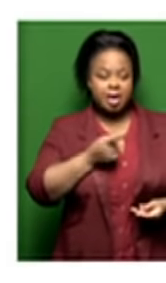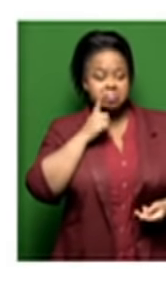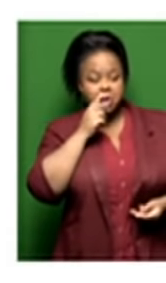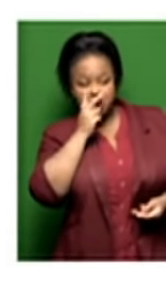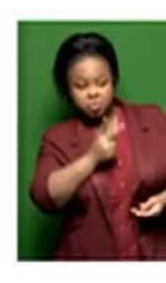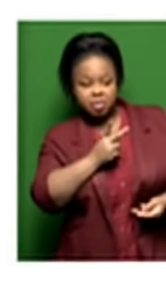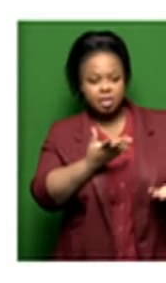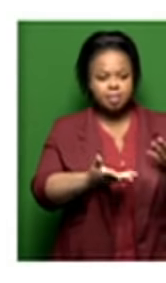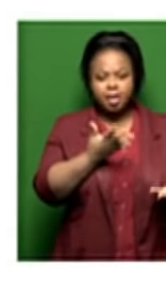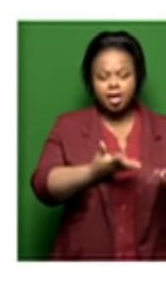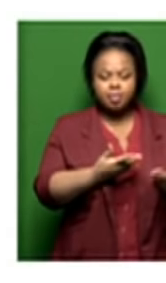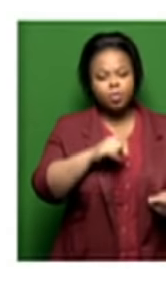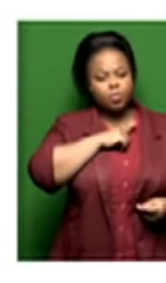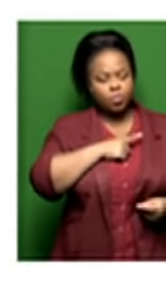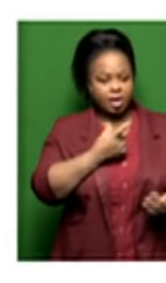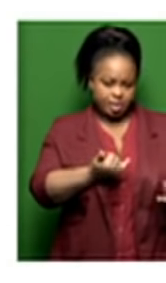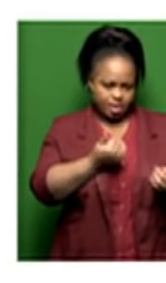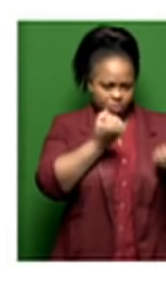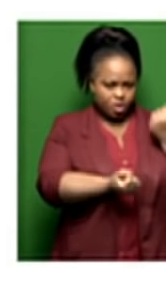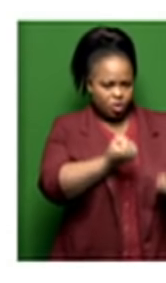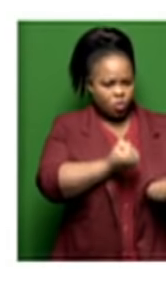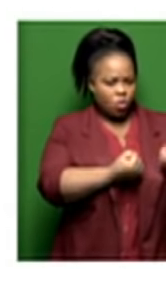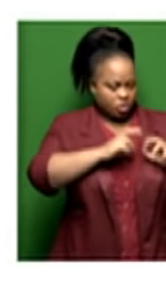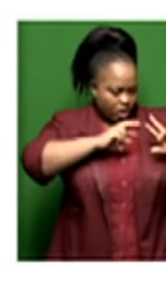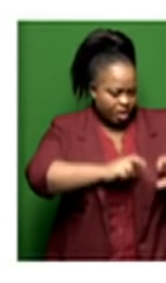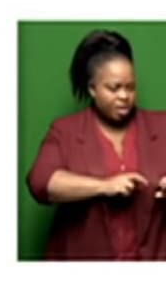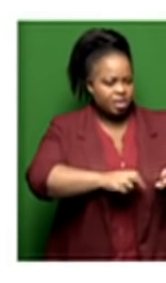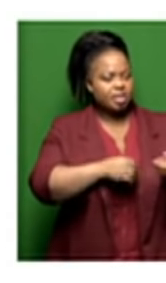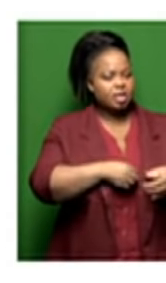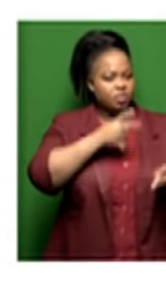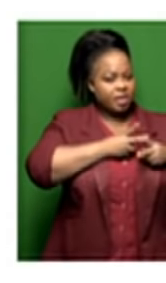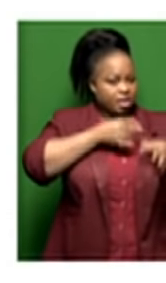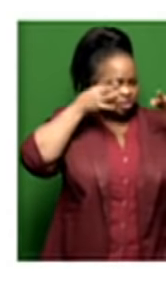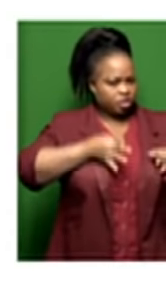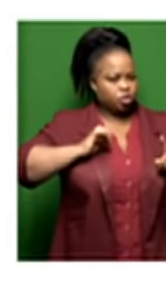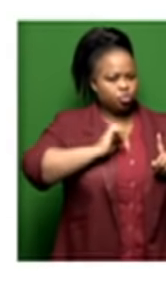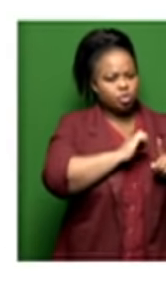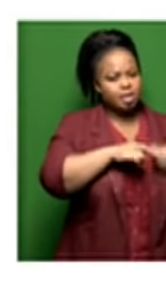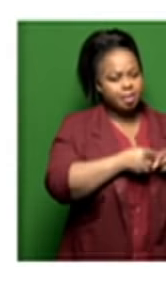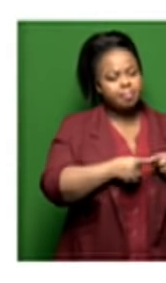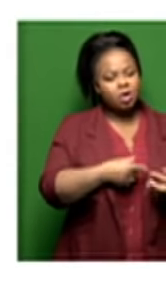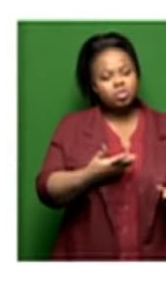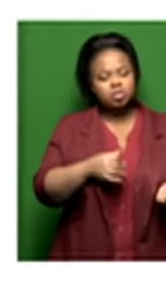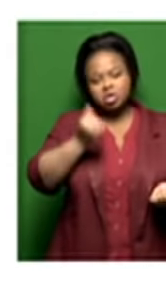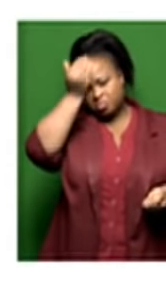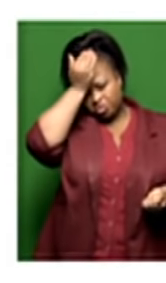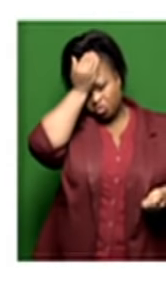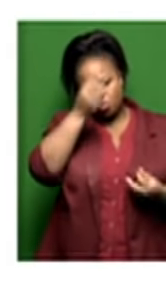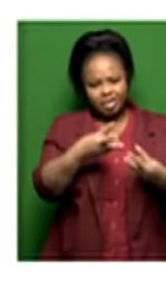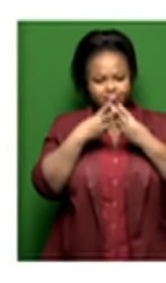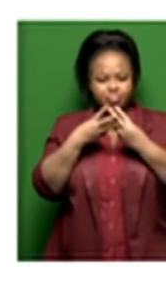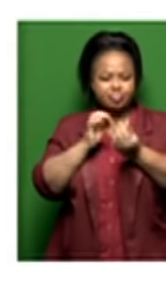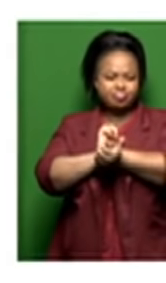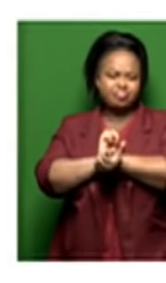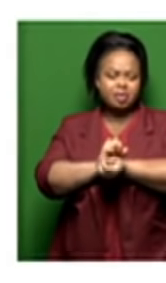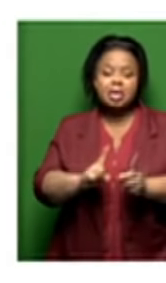him as that, as the court will therefore be looking into its own decision regarding his incarceration. It is something that I